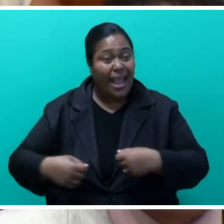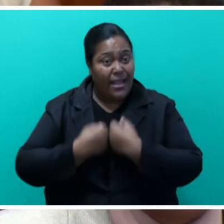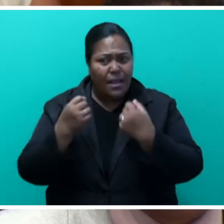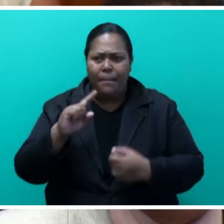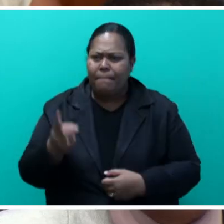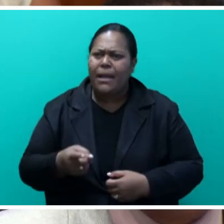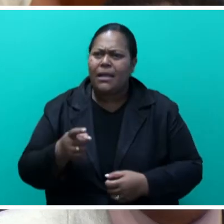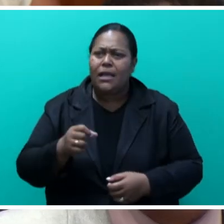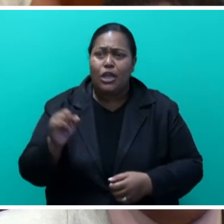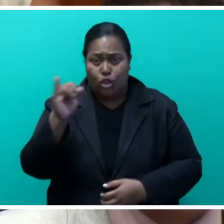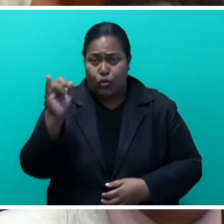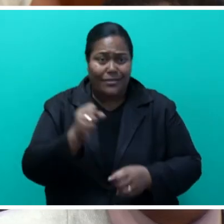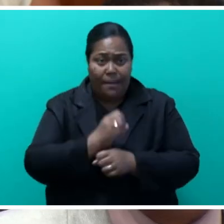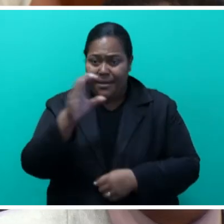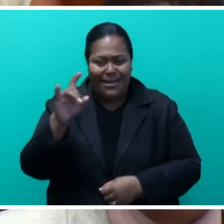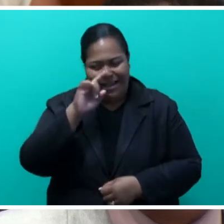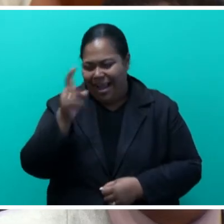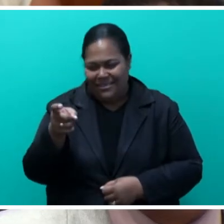insurance companies are prepared to insure.